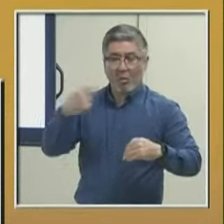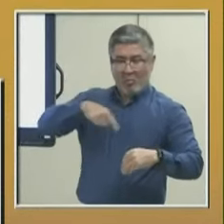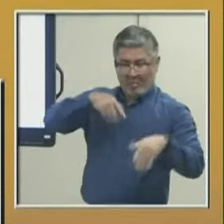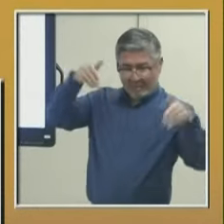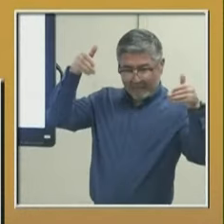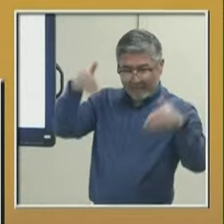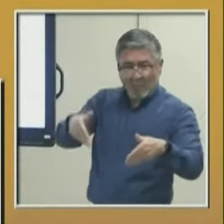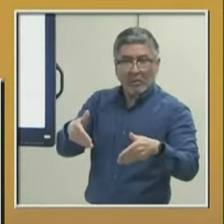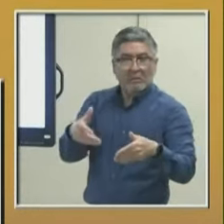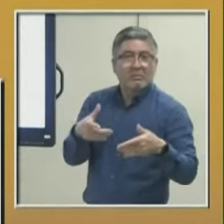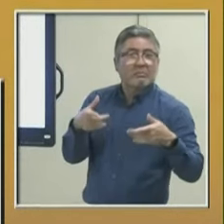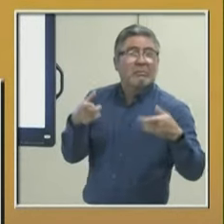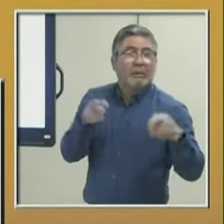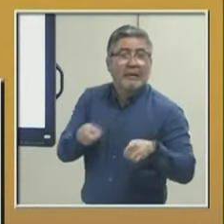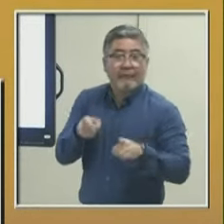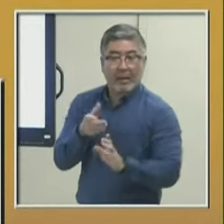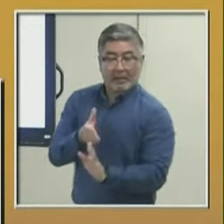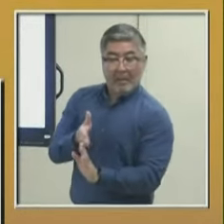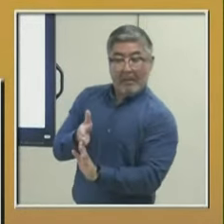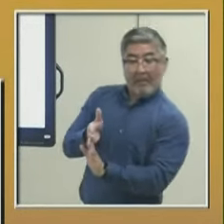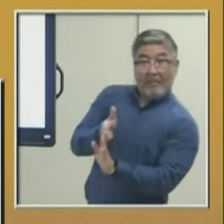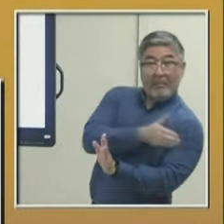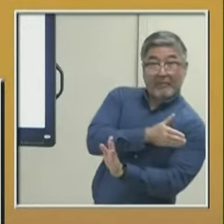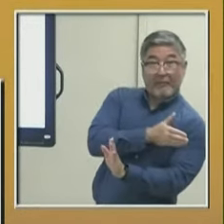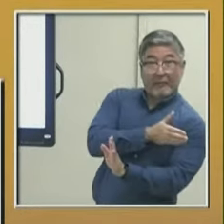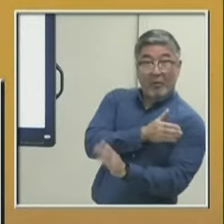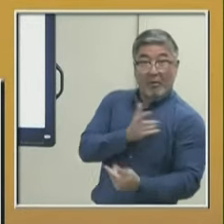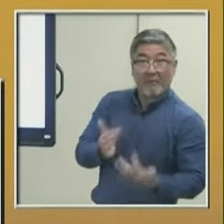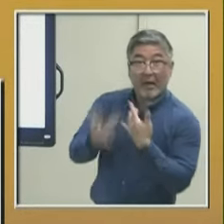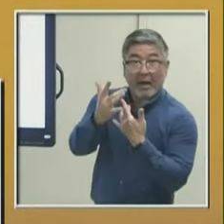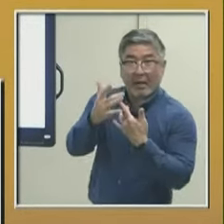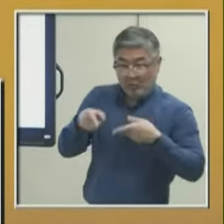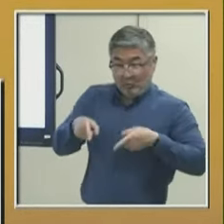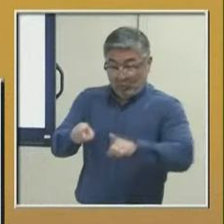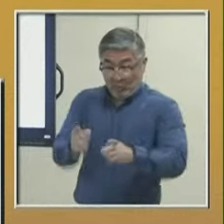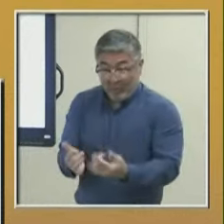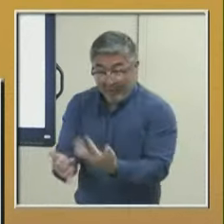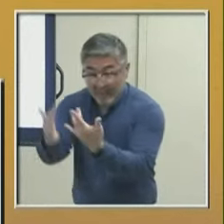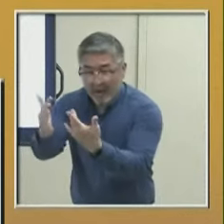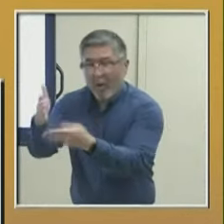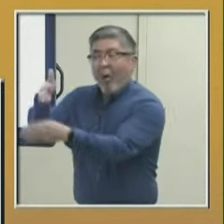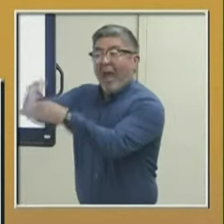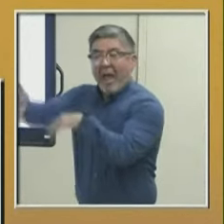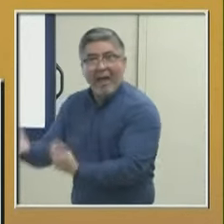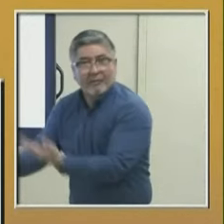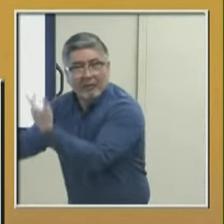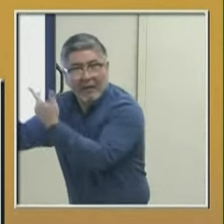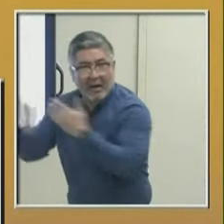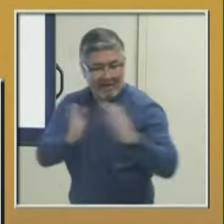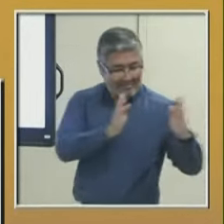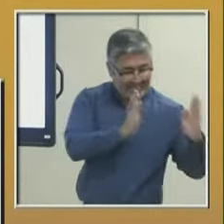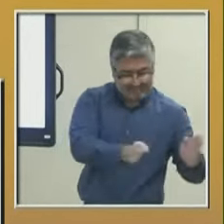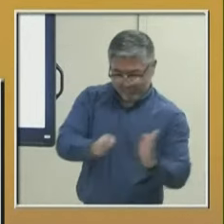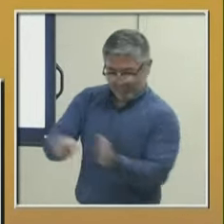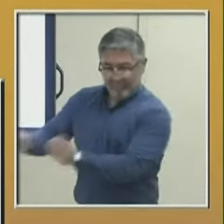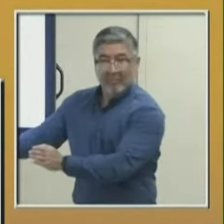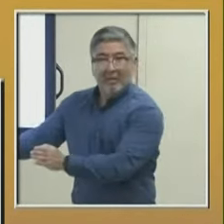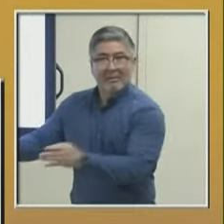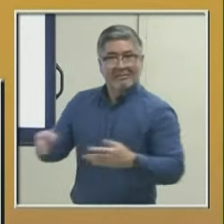prior to, during, and immediately following the Lahaina fire. Things such as preparedness